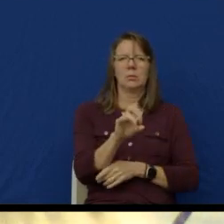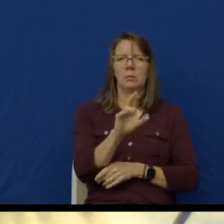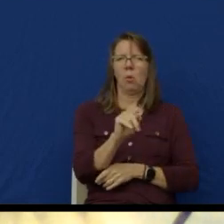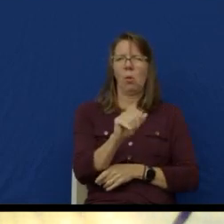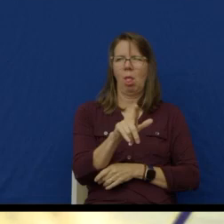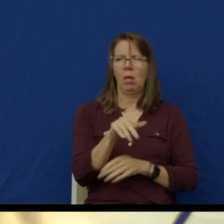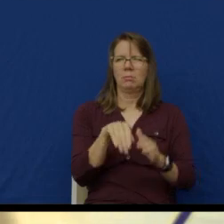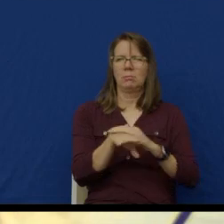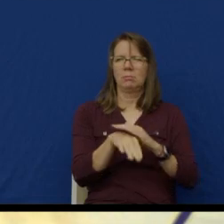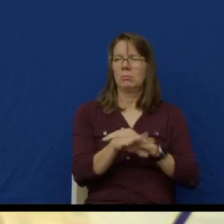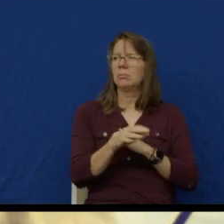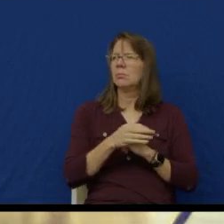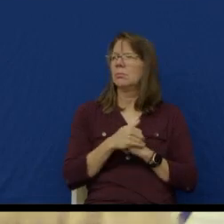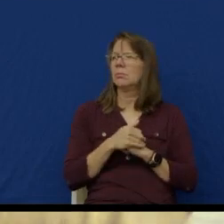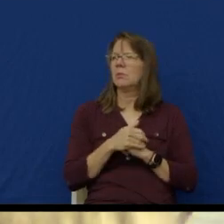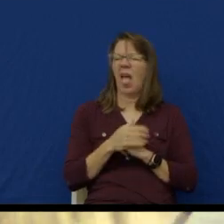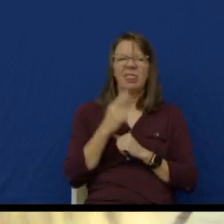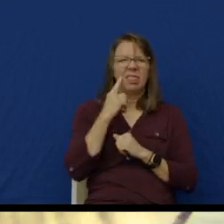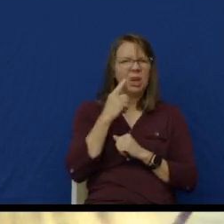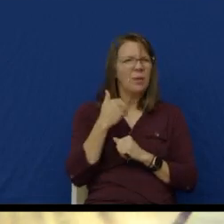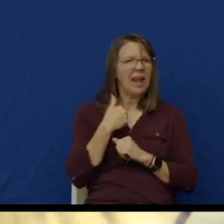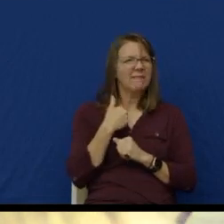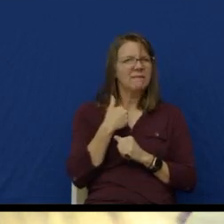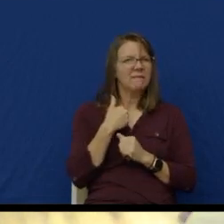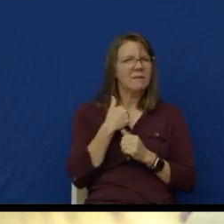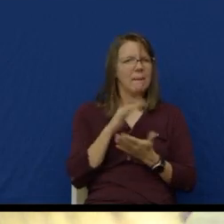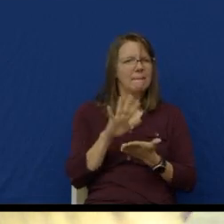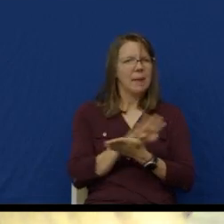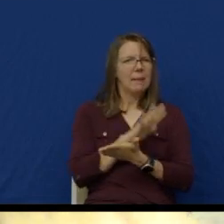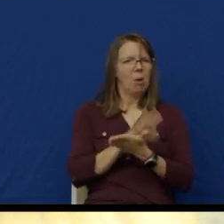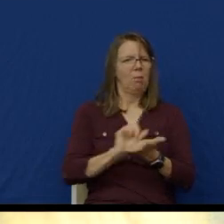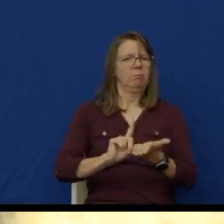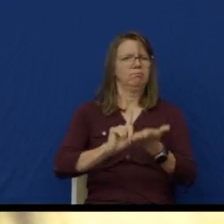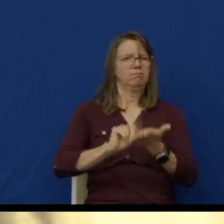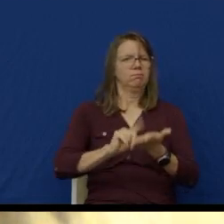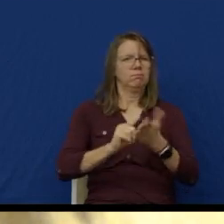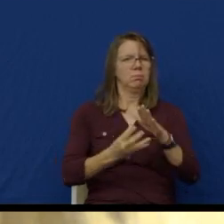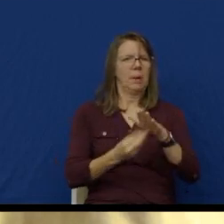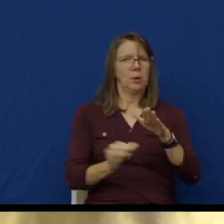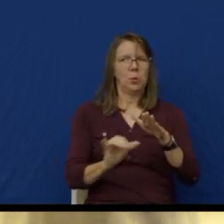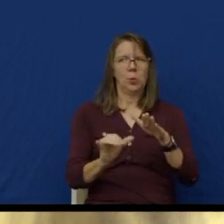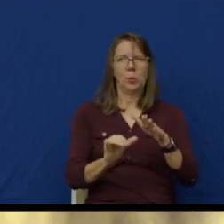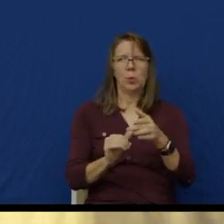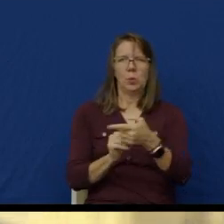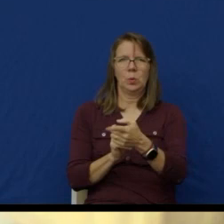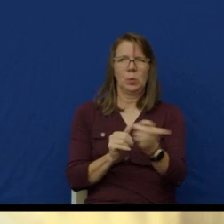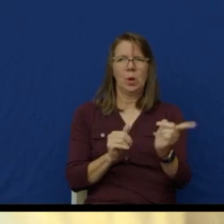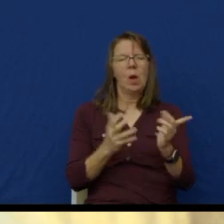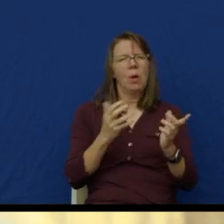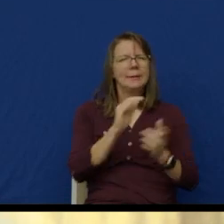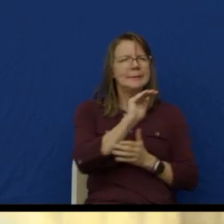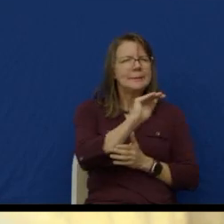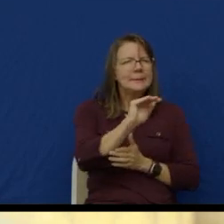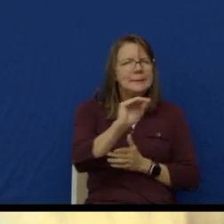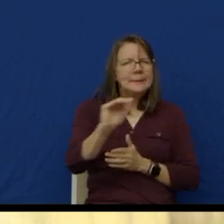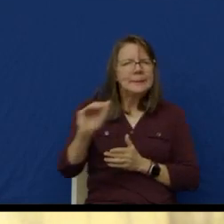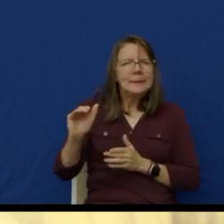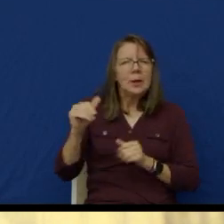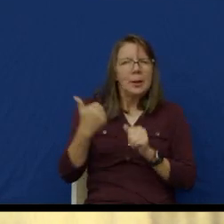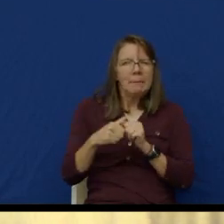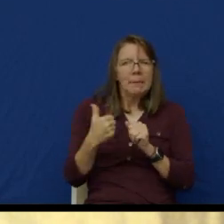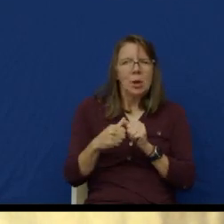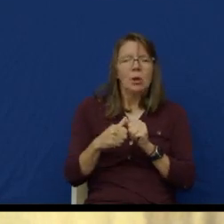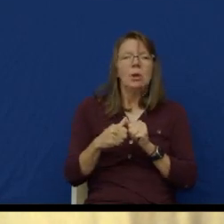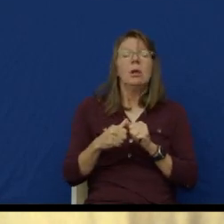I believe you have a hard copy in your folder. I just want to remind you that, we are at